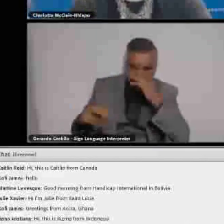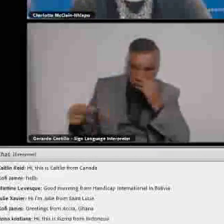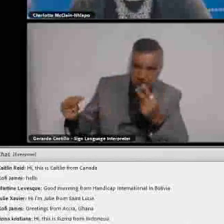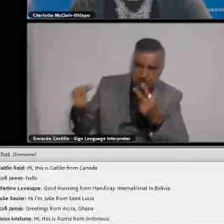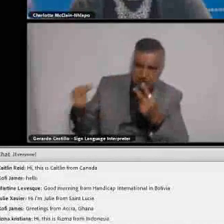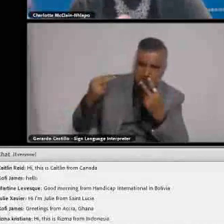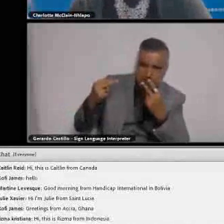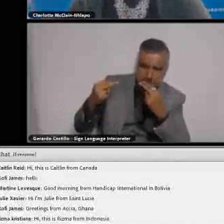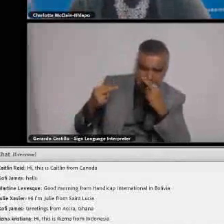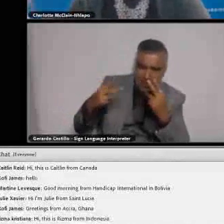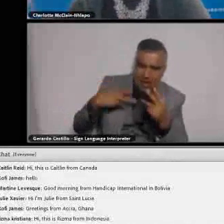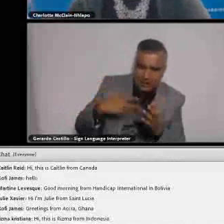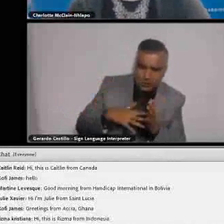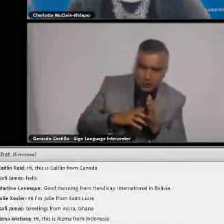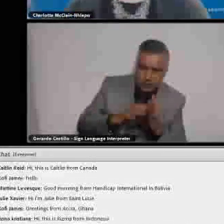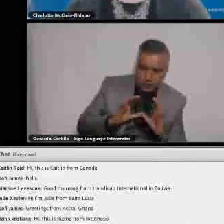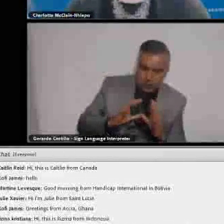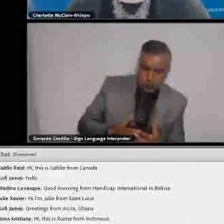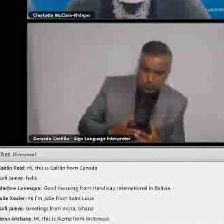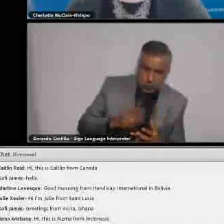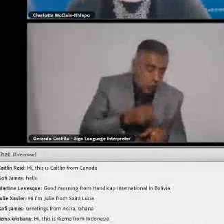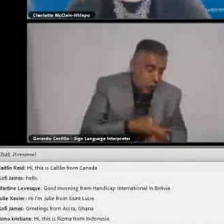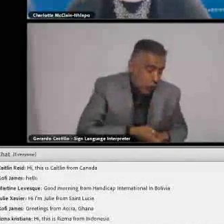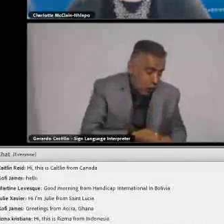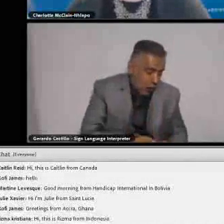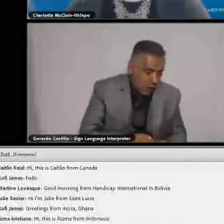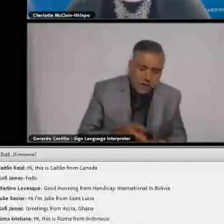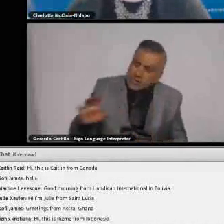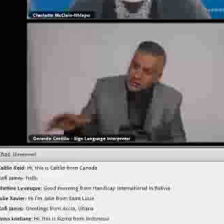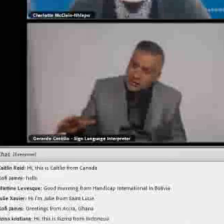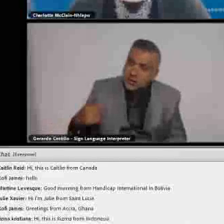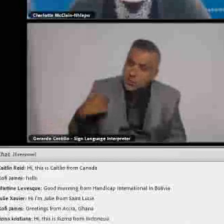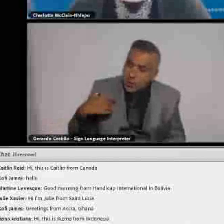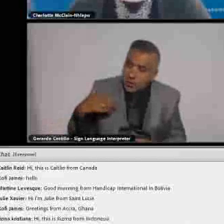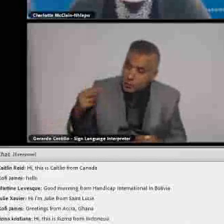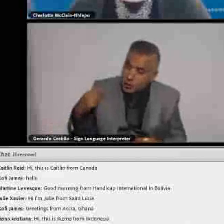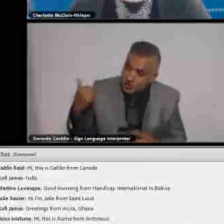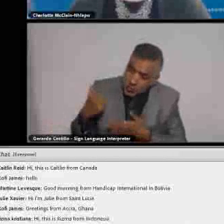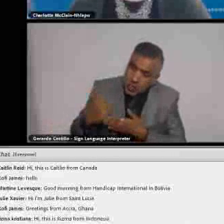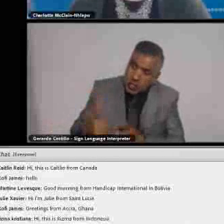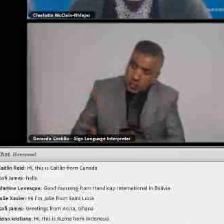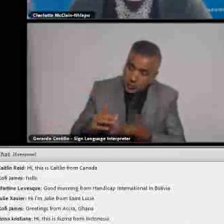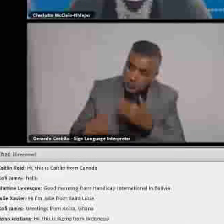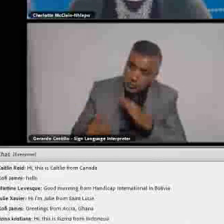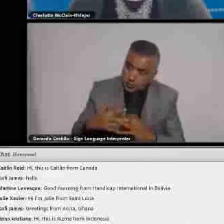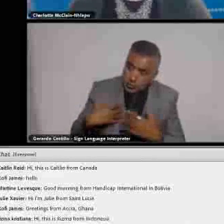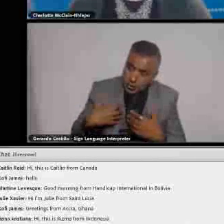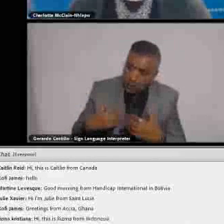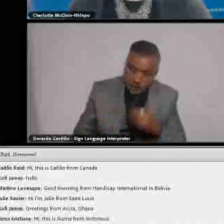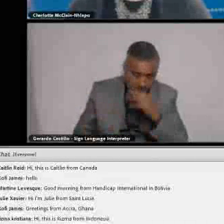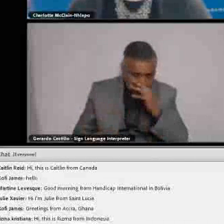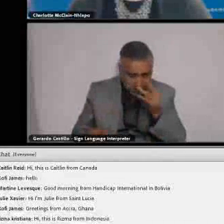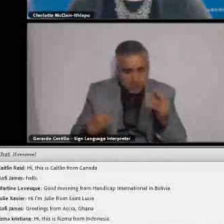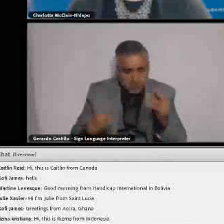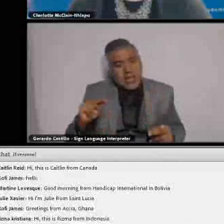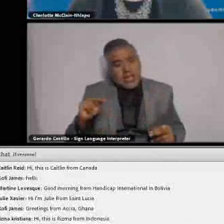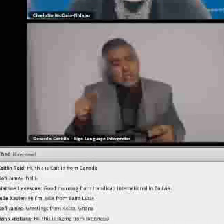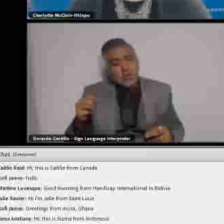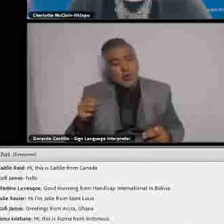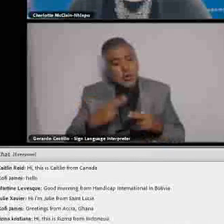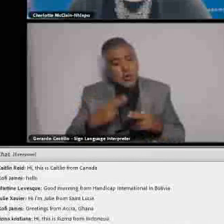a vulnerable group to be taken care of. They wanted to do something to help the community recover. So there was an NGO called Ibasho